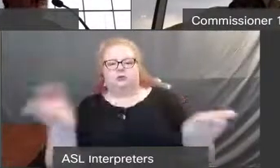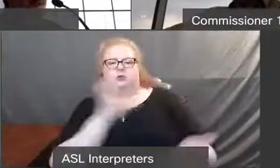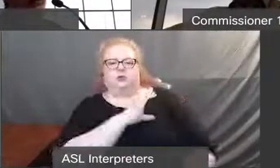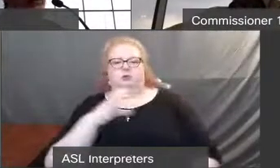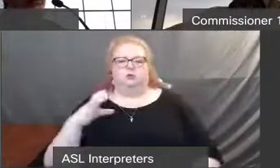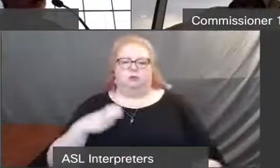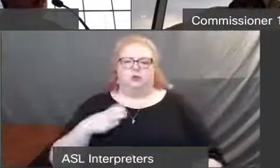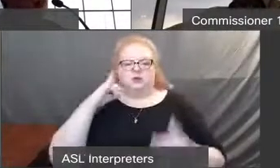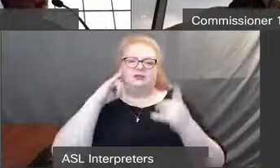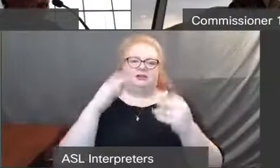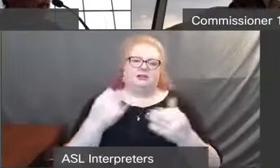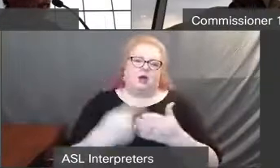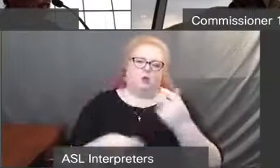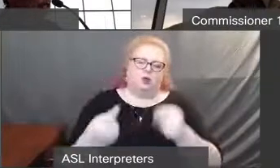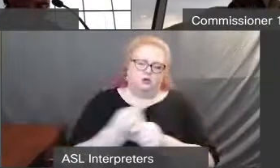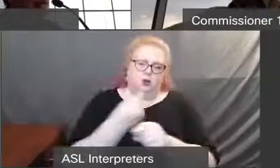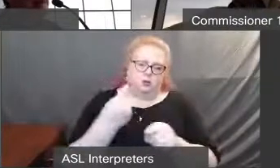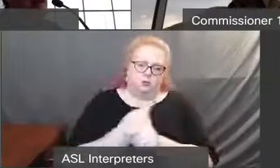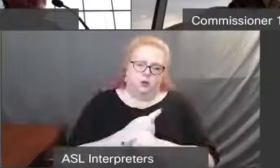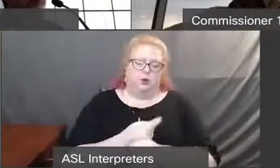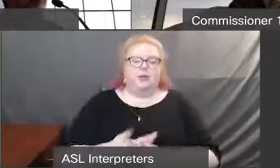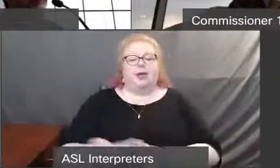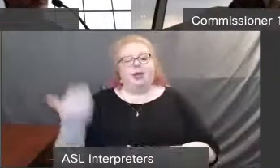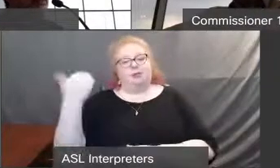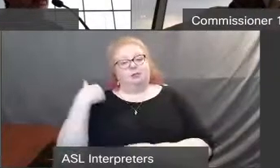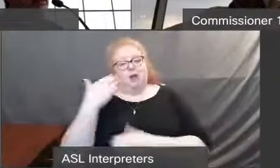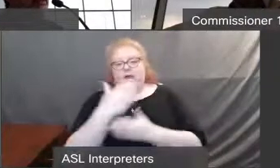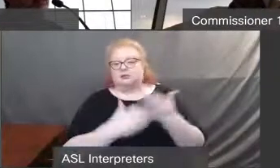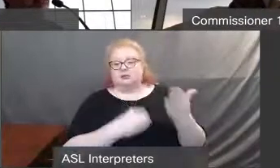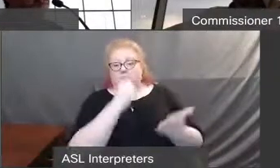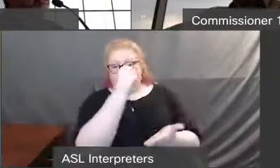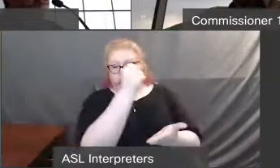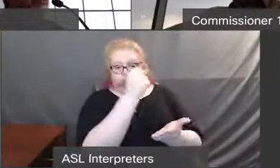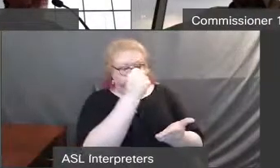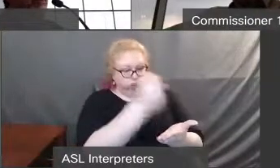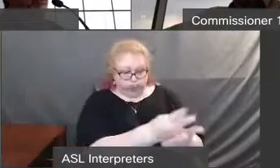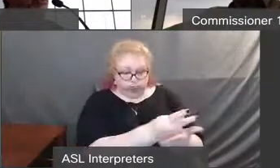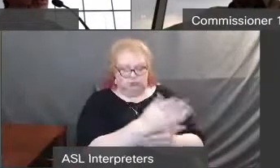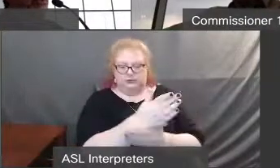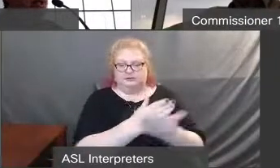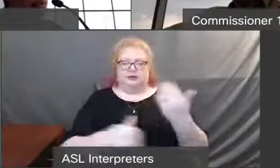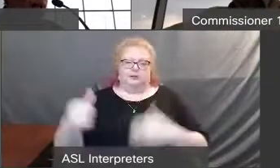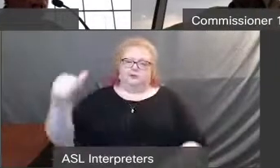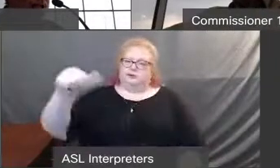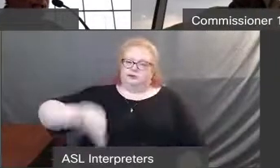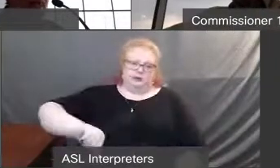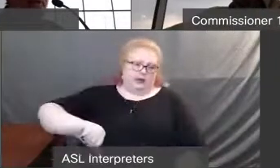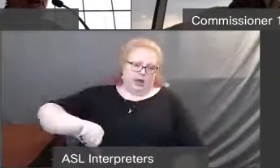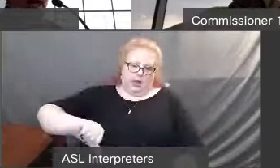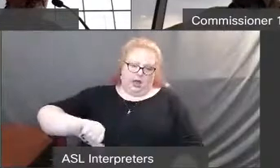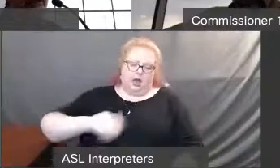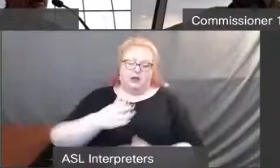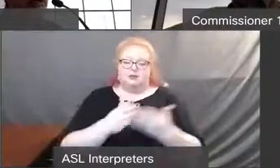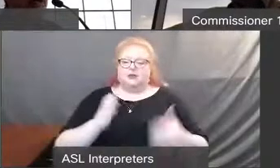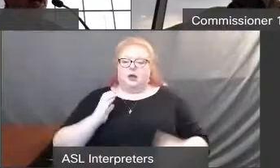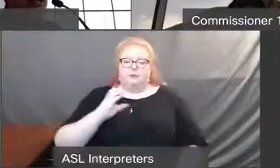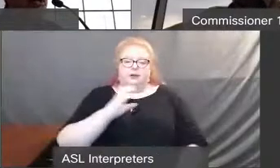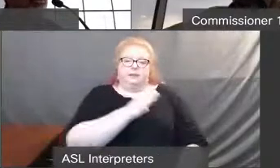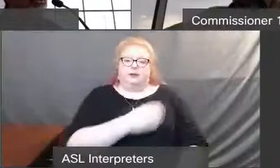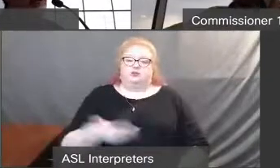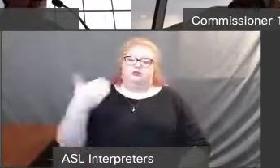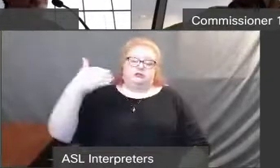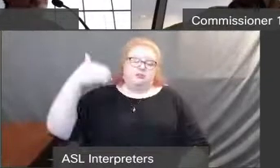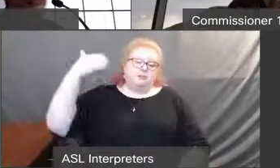in the past where these requests have been denied and been approved. The thinking of some commissioners in the past and even staff too is